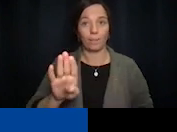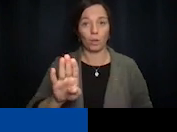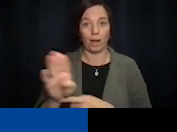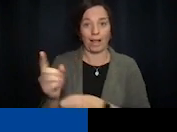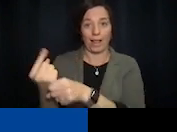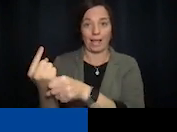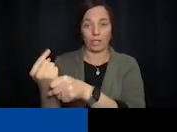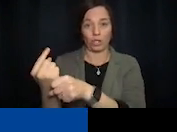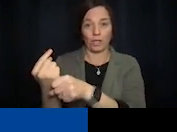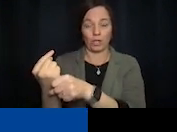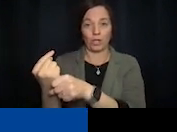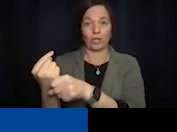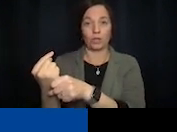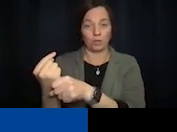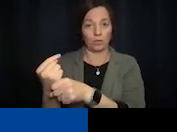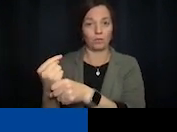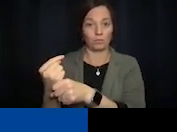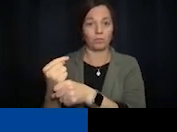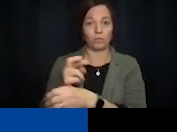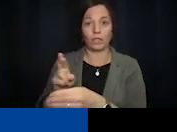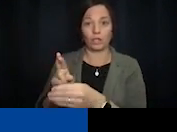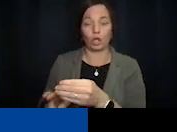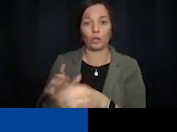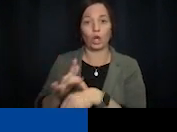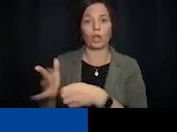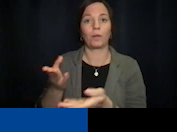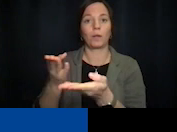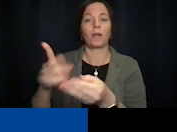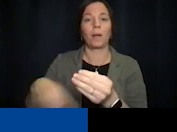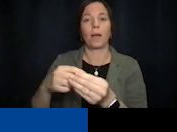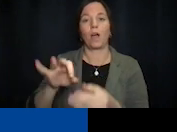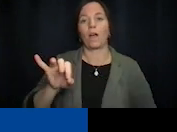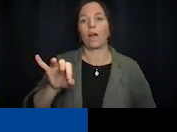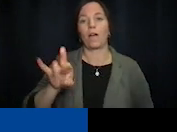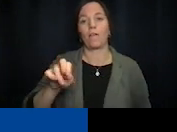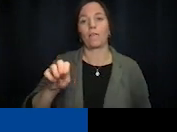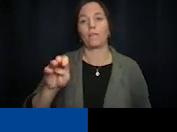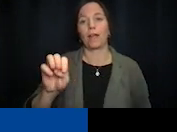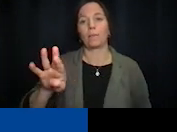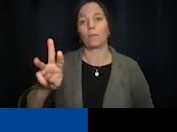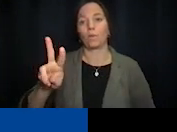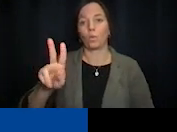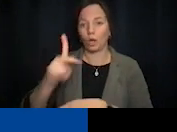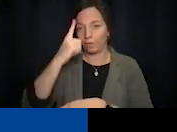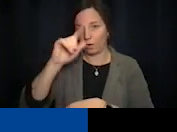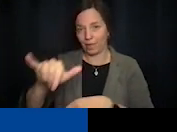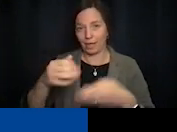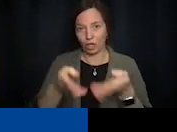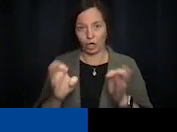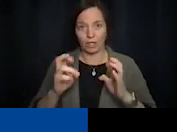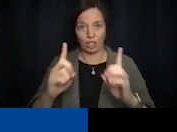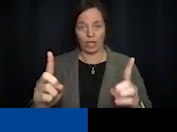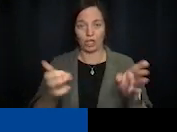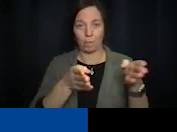year, resulted in early recommendations around a framework for that general education pathway. It was